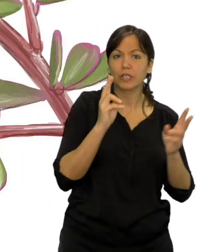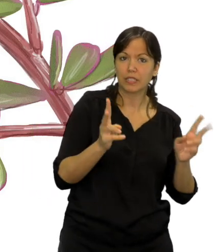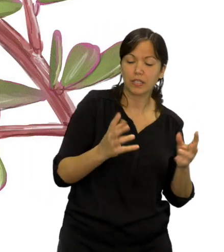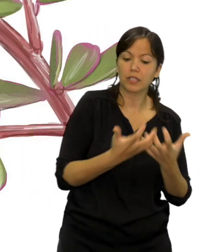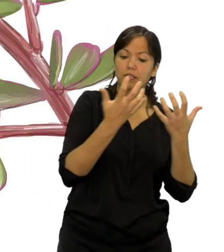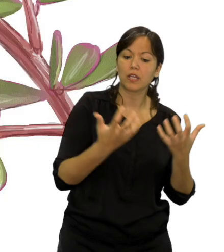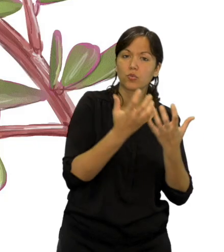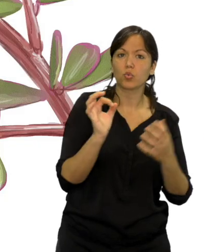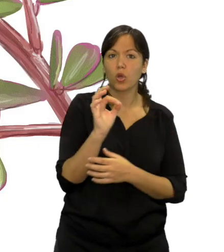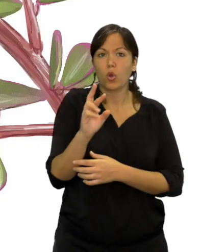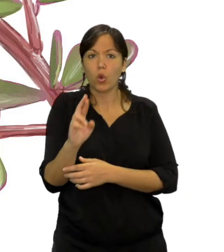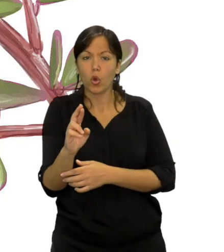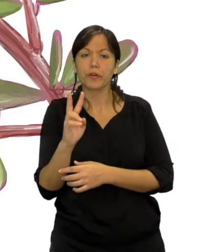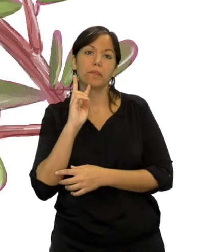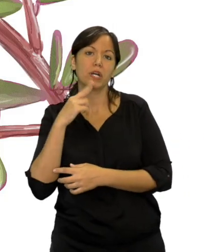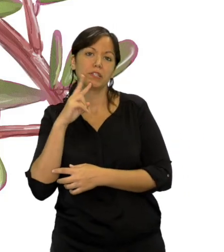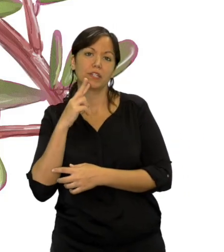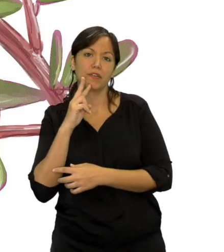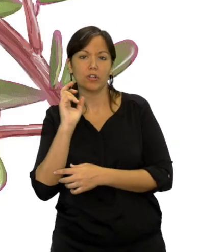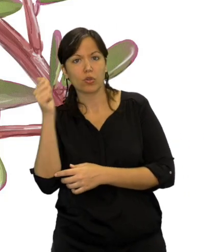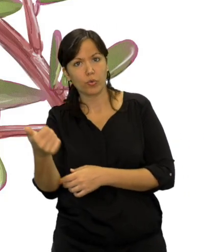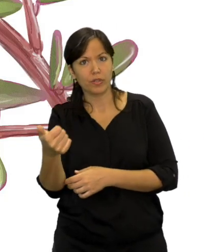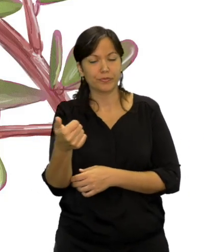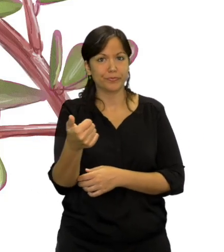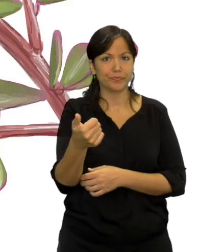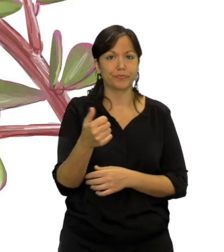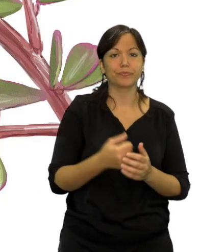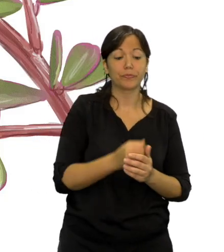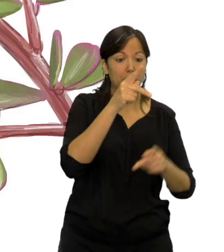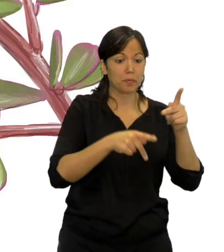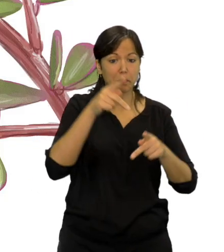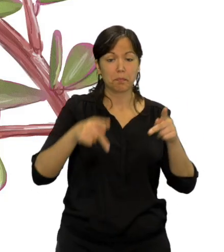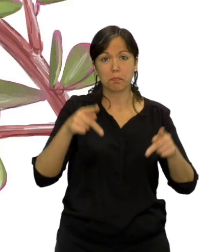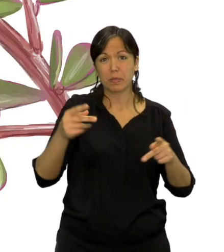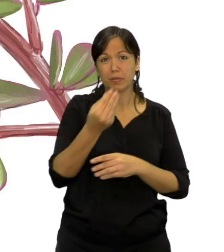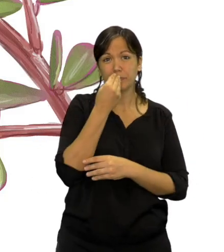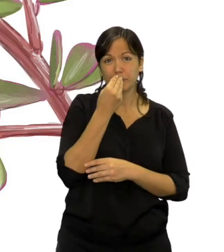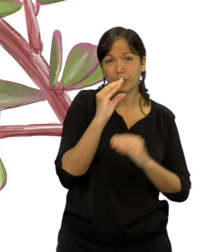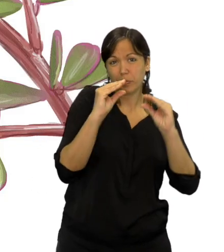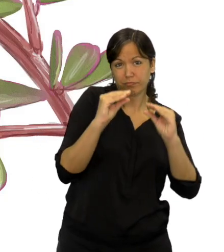salads or combined with other vegetables. Common purslane should be consumed in